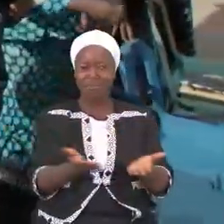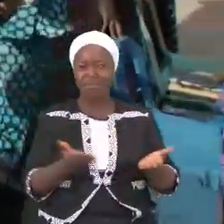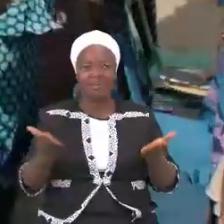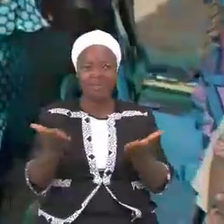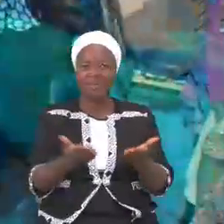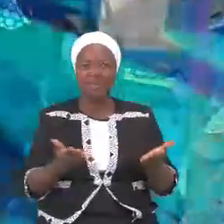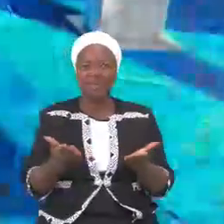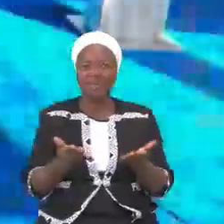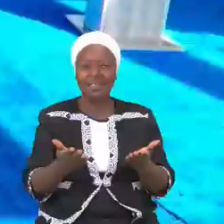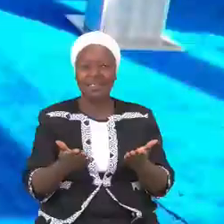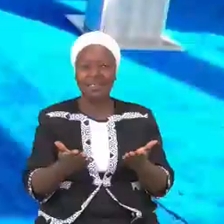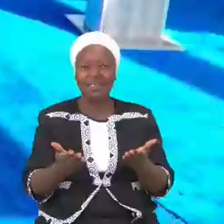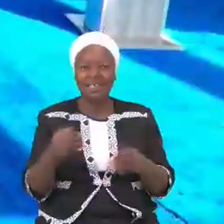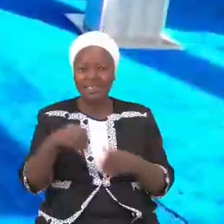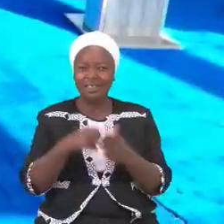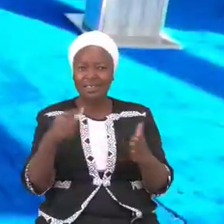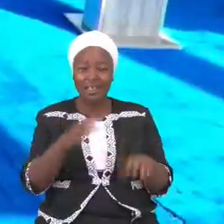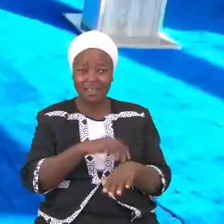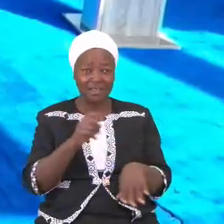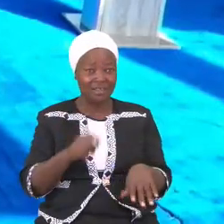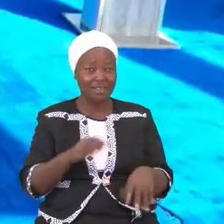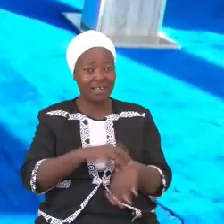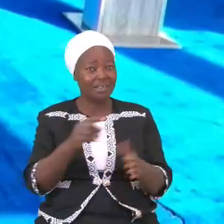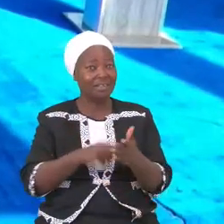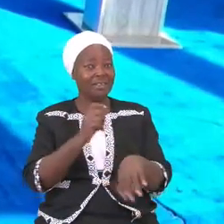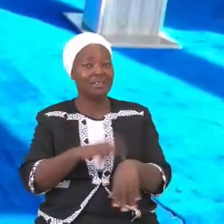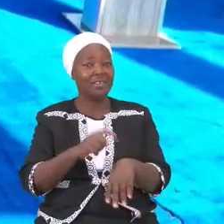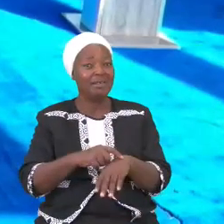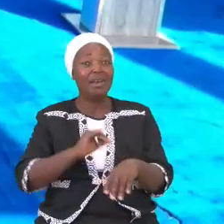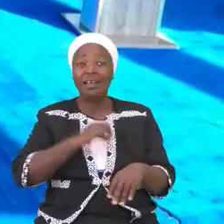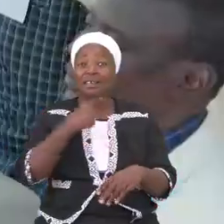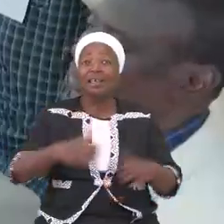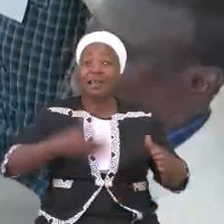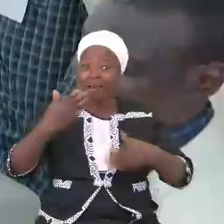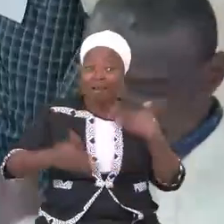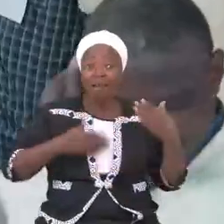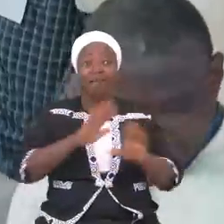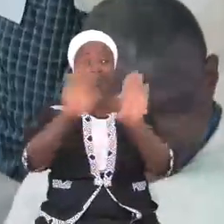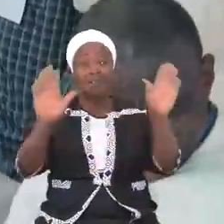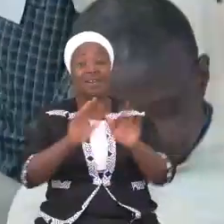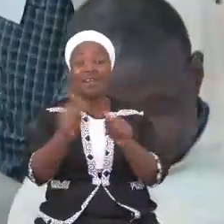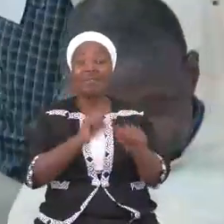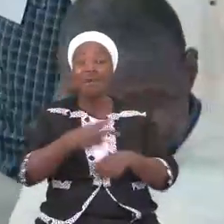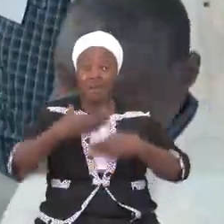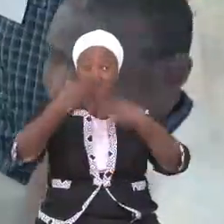time. I said, Happy Sunday, everyone, in Jesus' name.